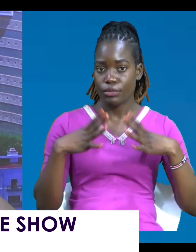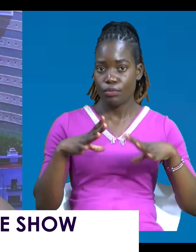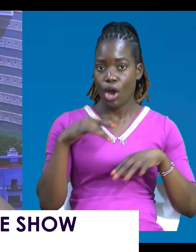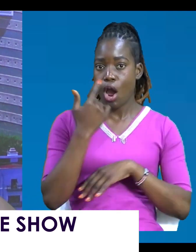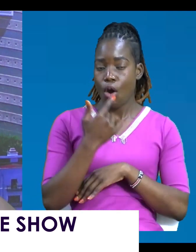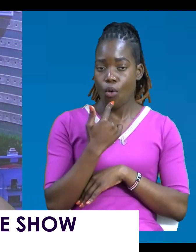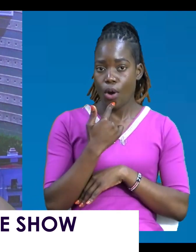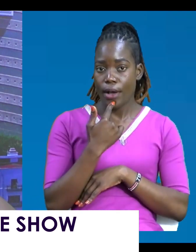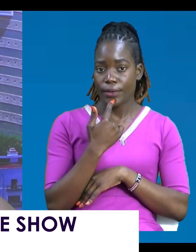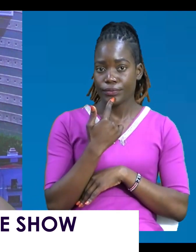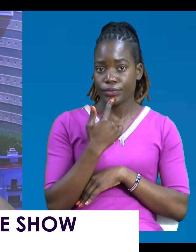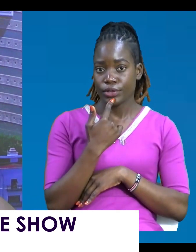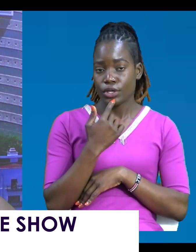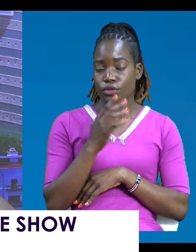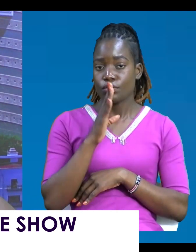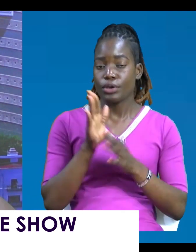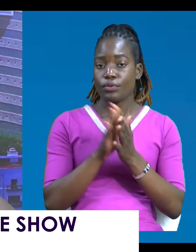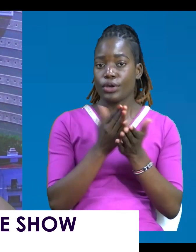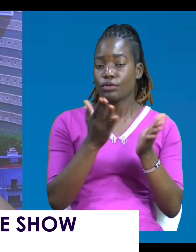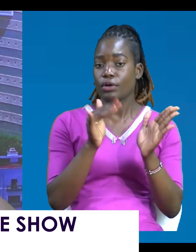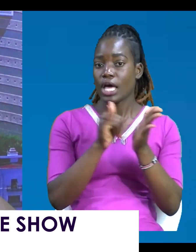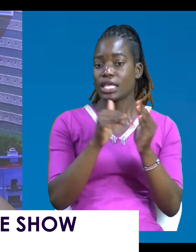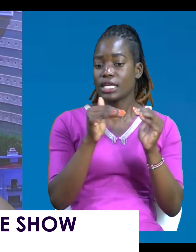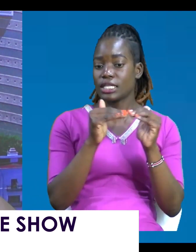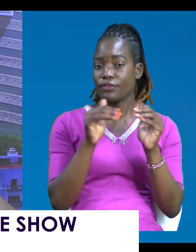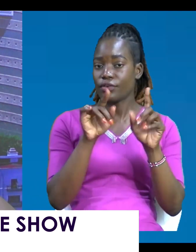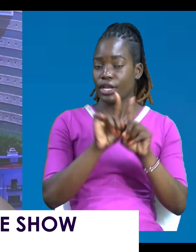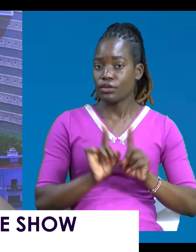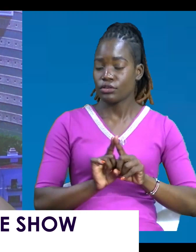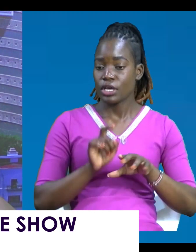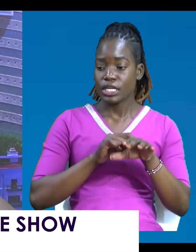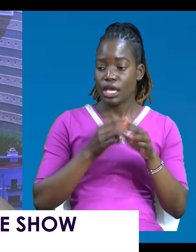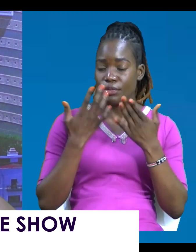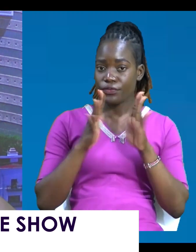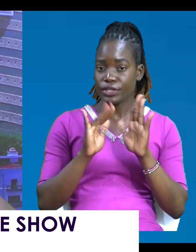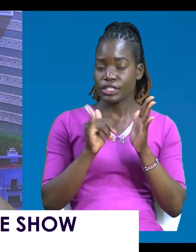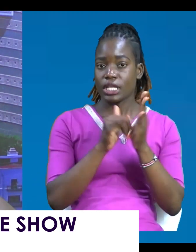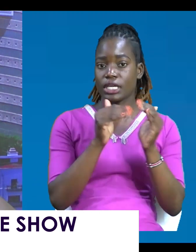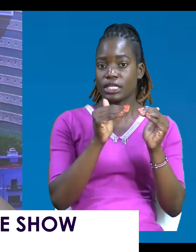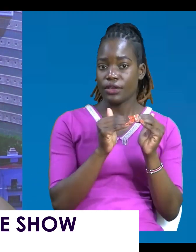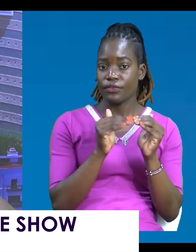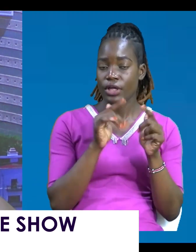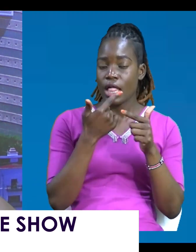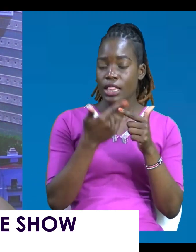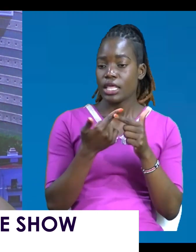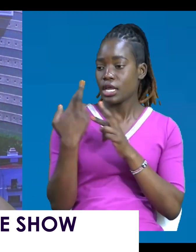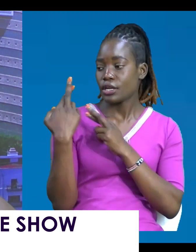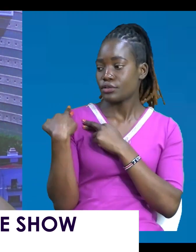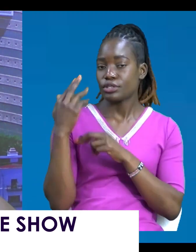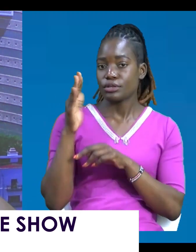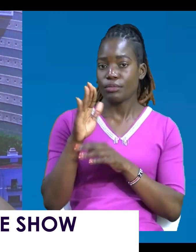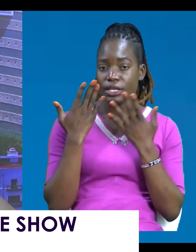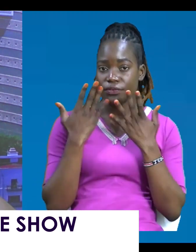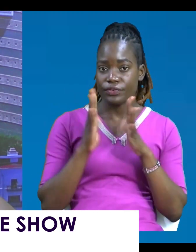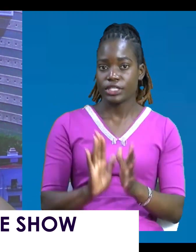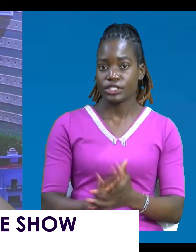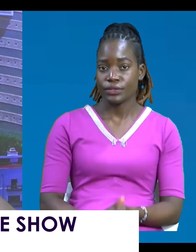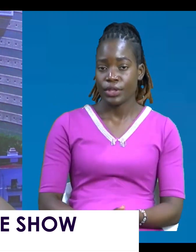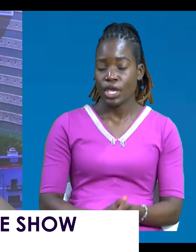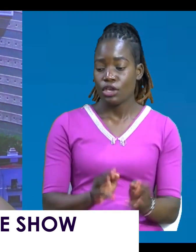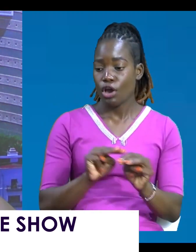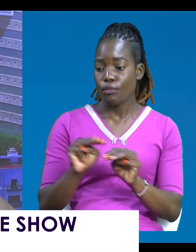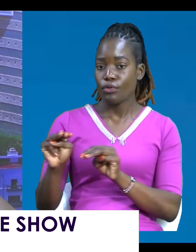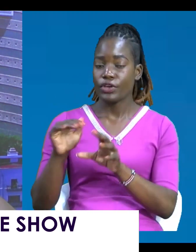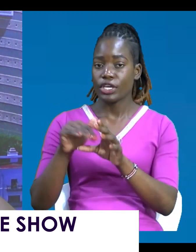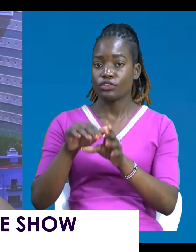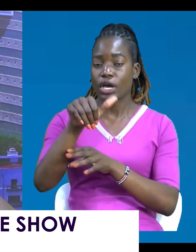who are meant to be with you at that level. And once you're done with that level, their role is finished. You're moving